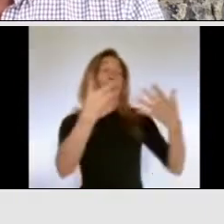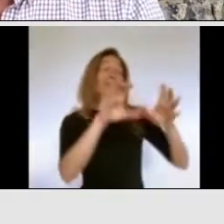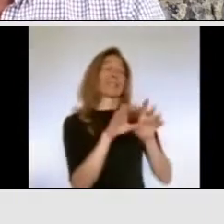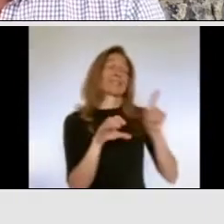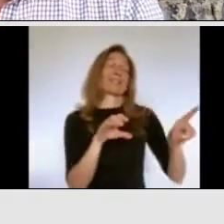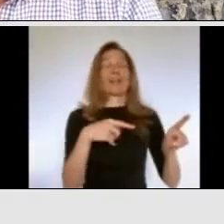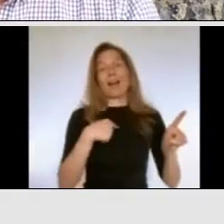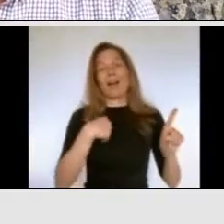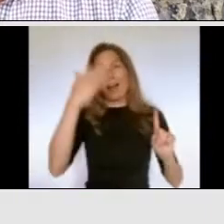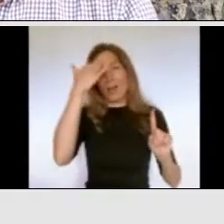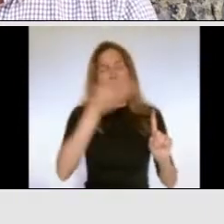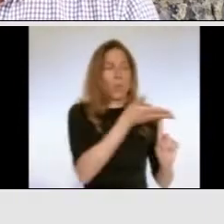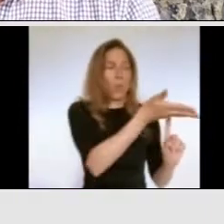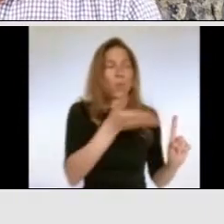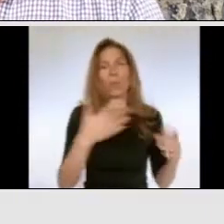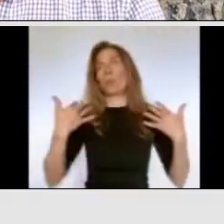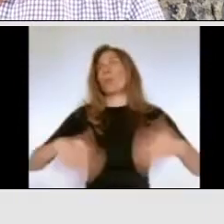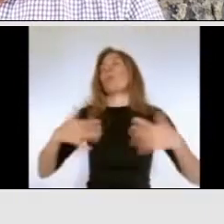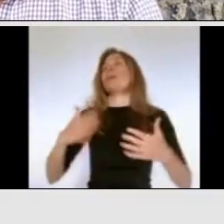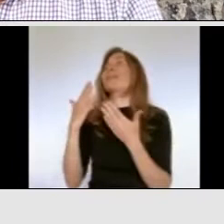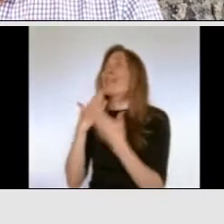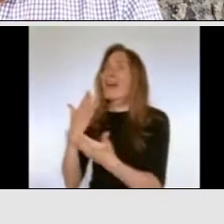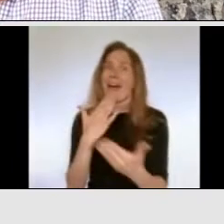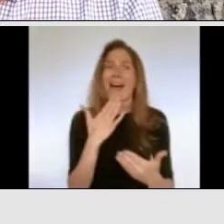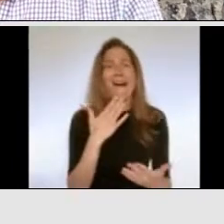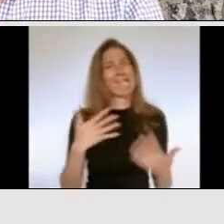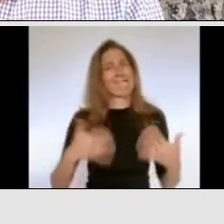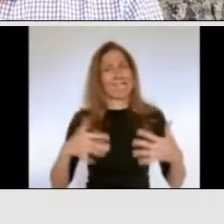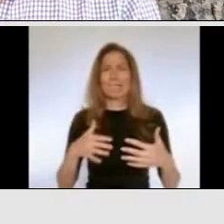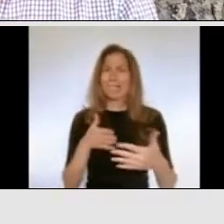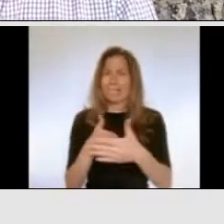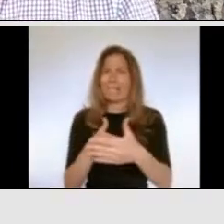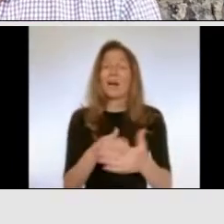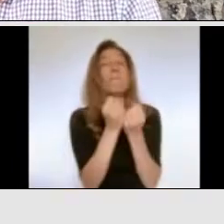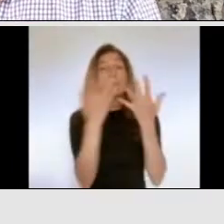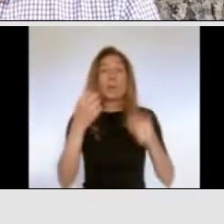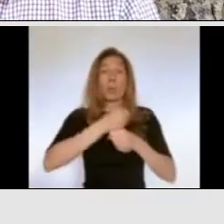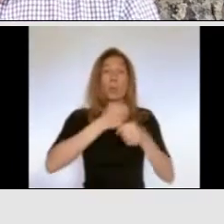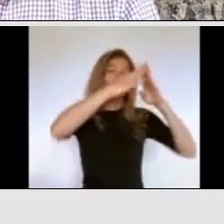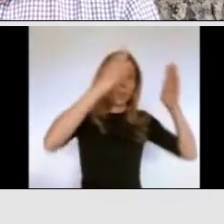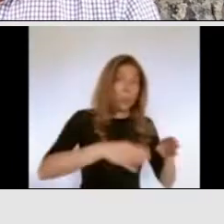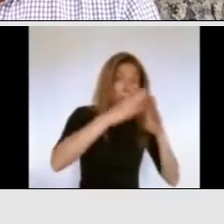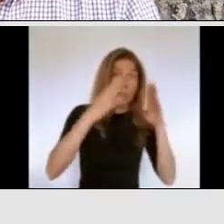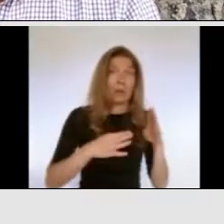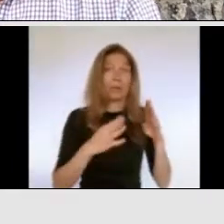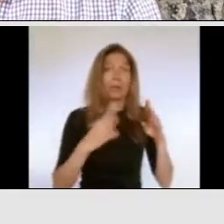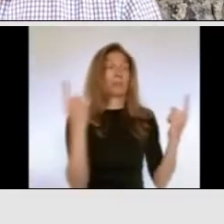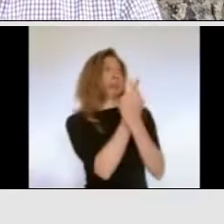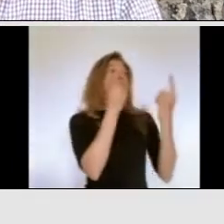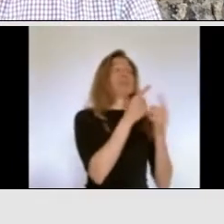how grateful we are to everybody, because we know it's not easy. Many people are working at